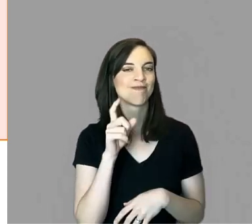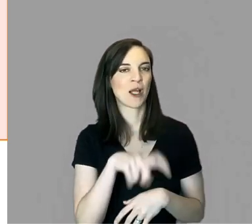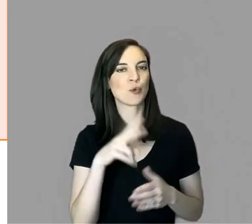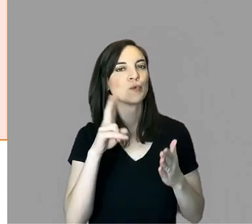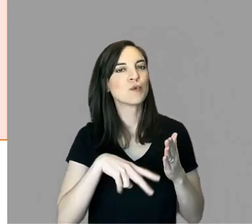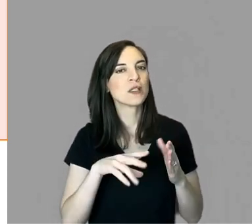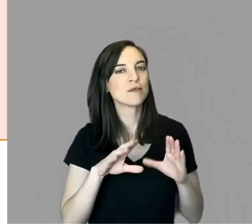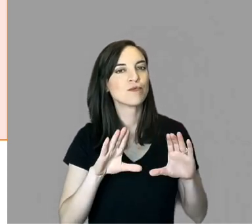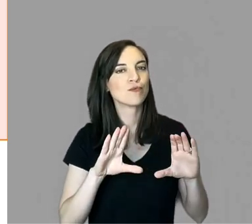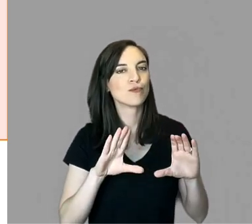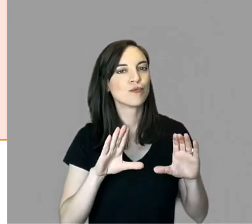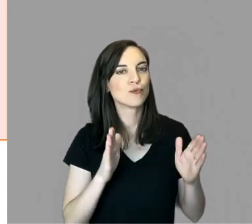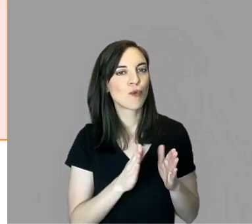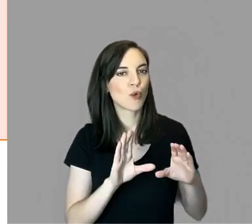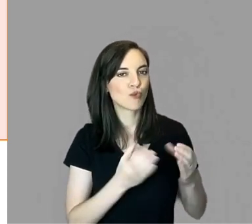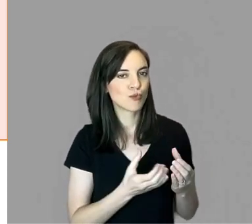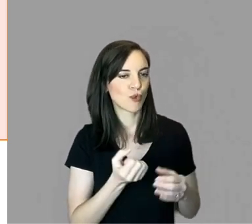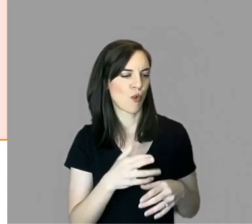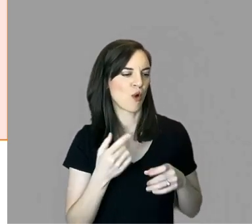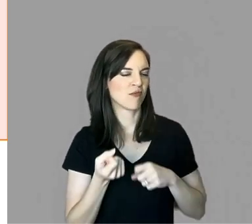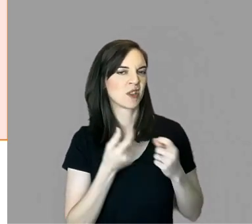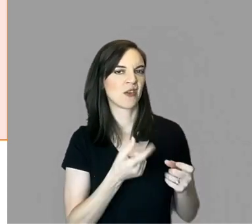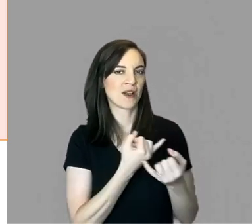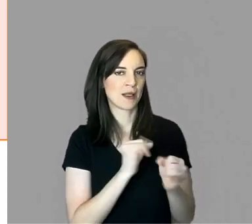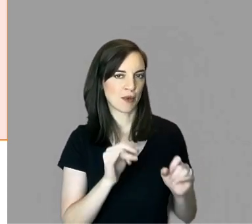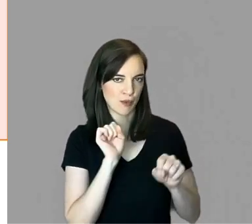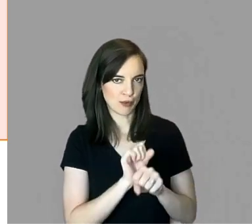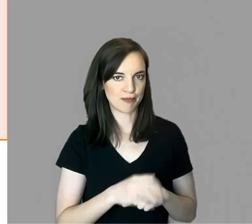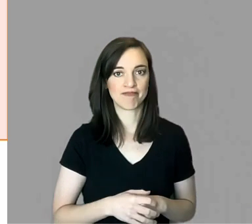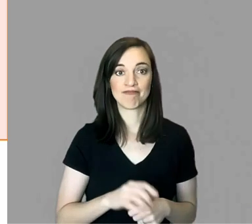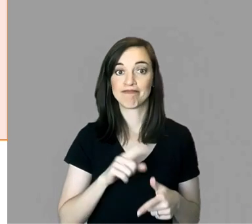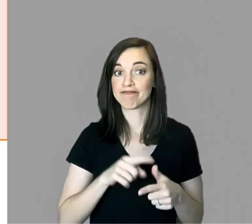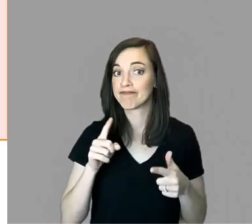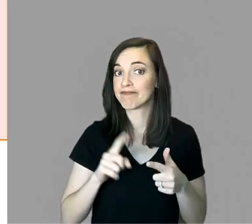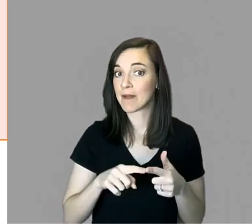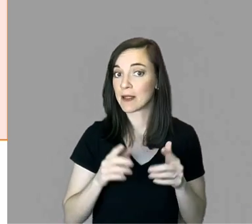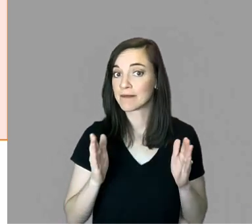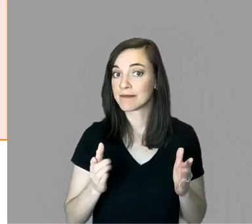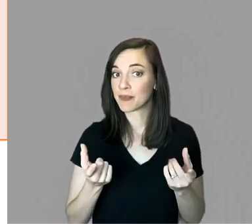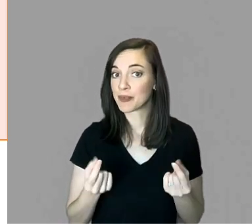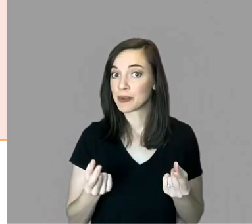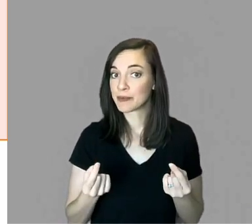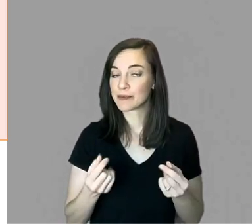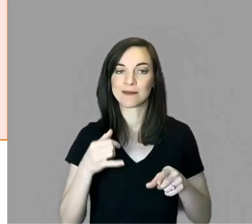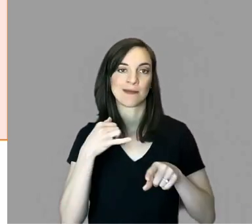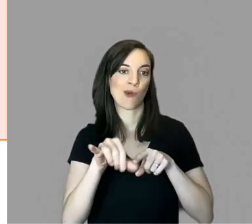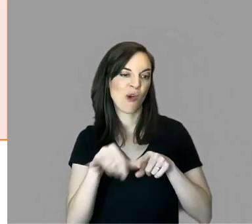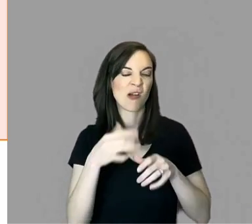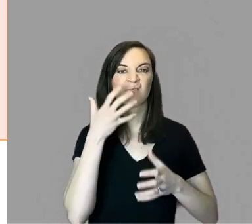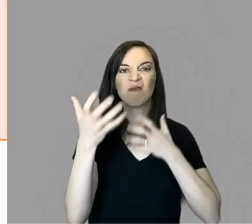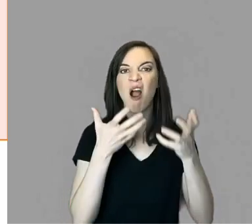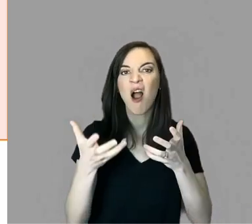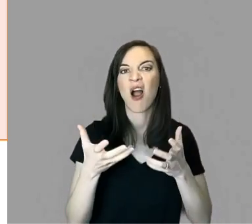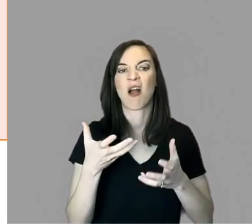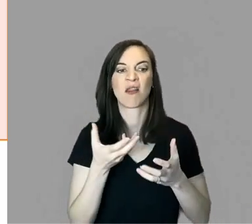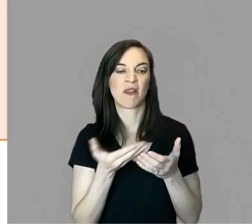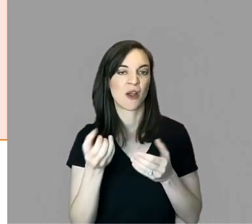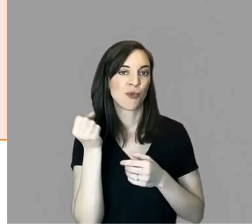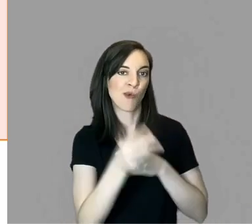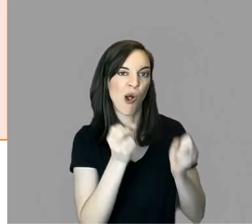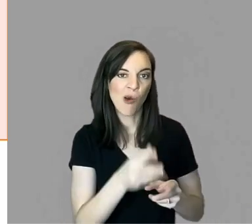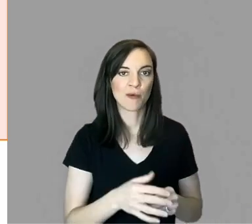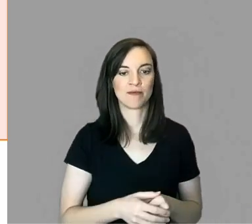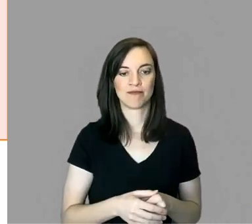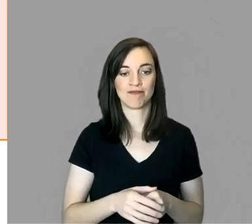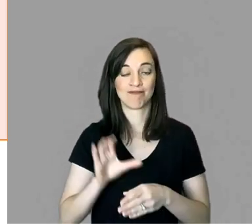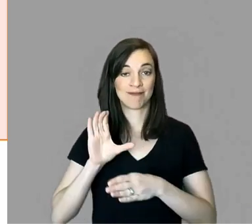assignment. She then proceeds to swear, scream, and/or throw materials. Her consequence given